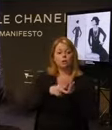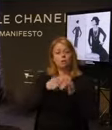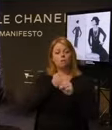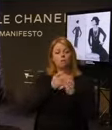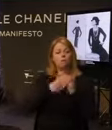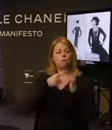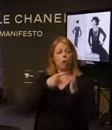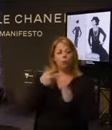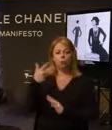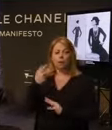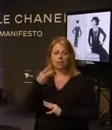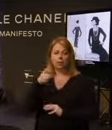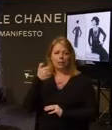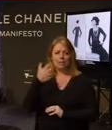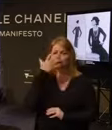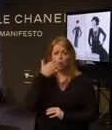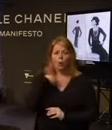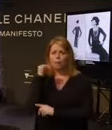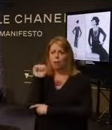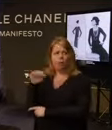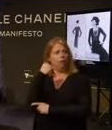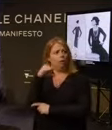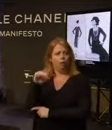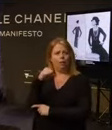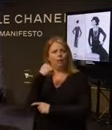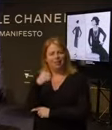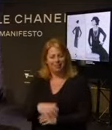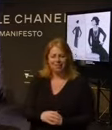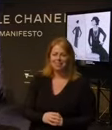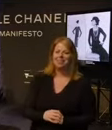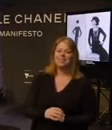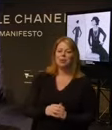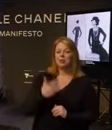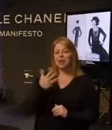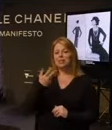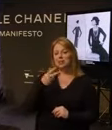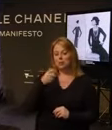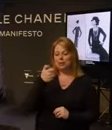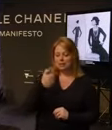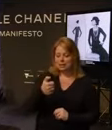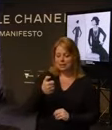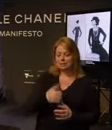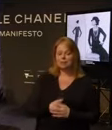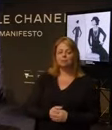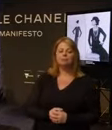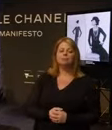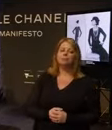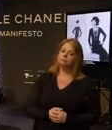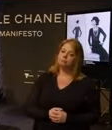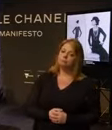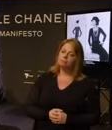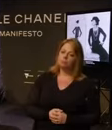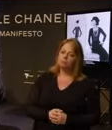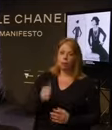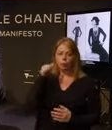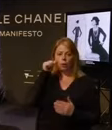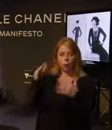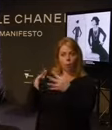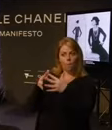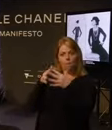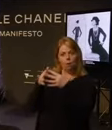sorry I keep turning around. In 1926. And, of course, the Americans